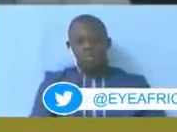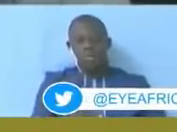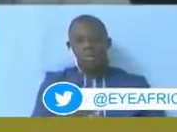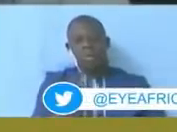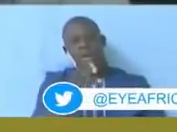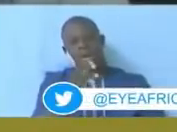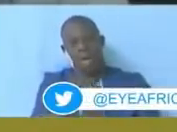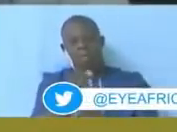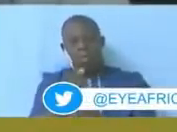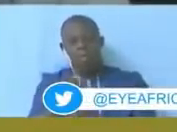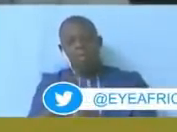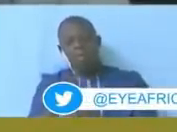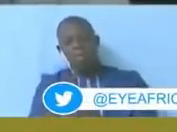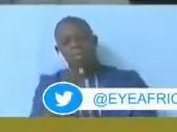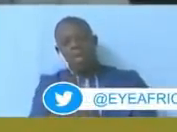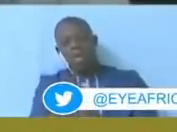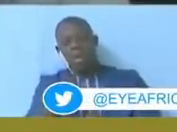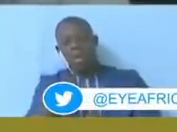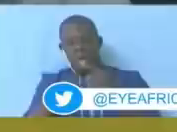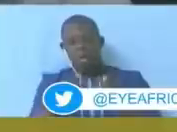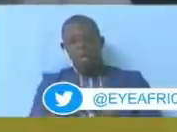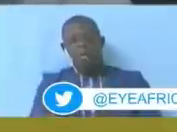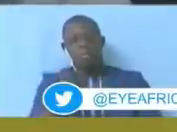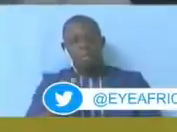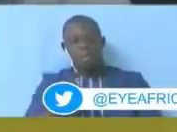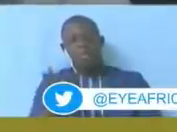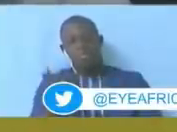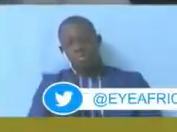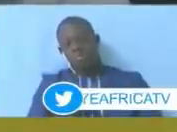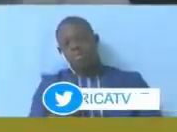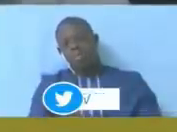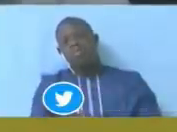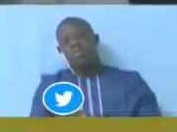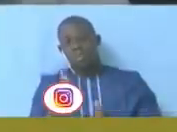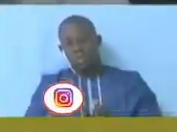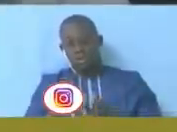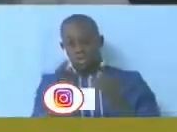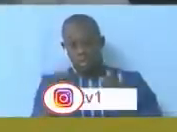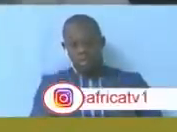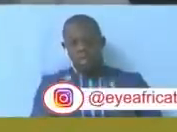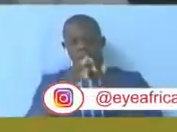help bring about reconciliation and